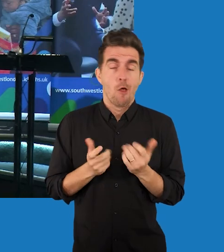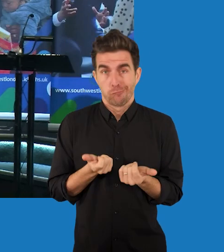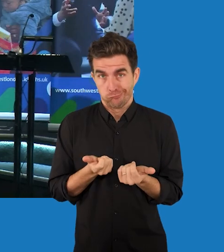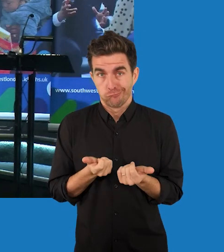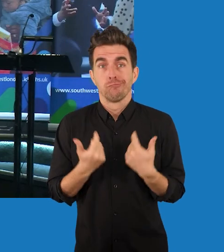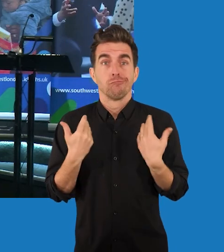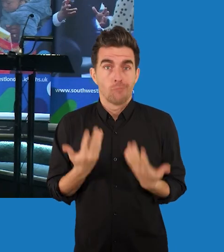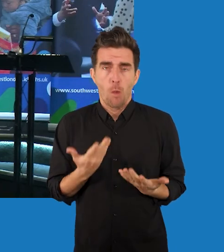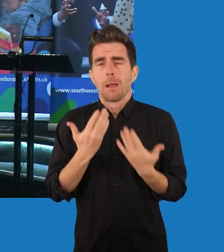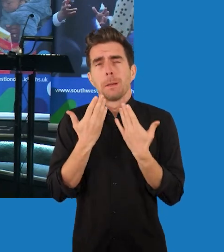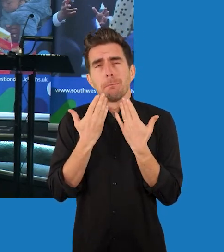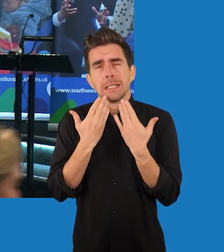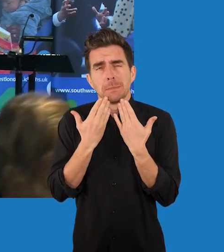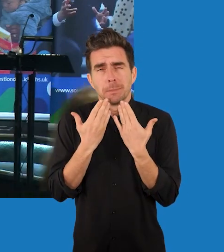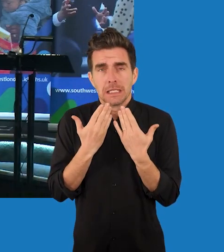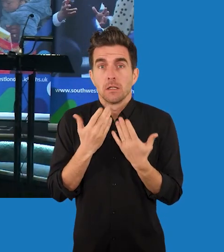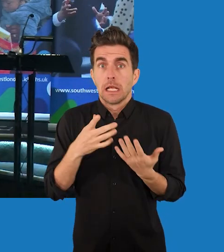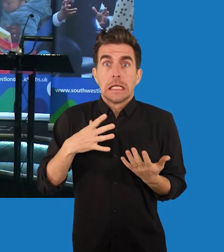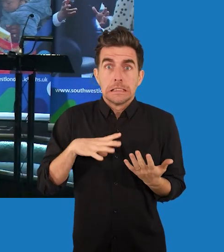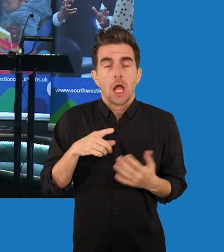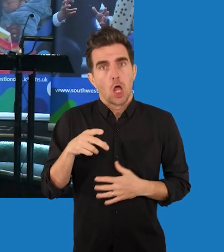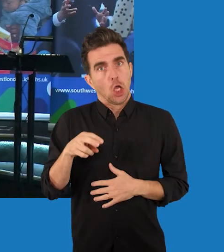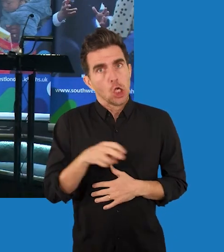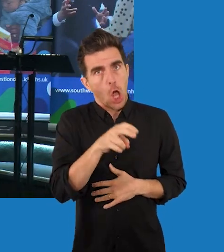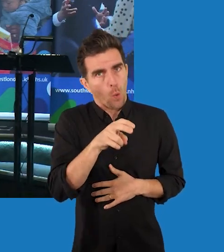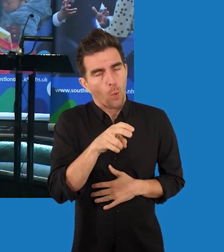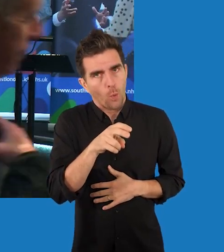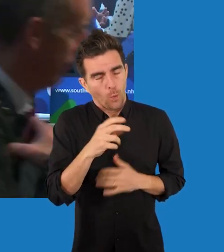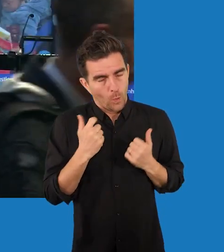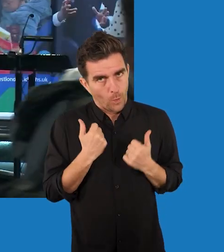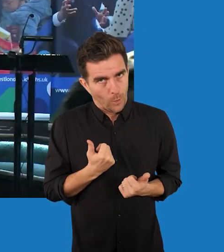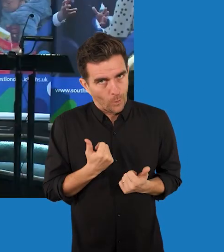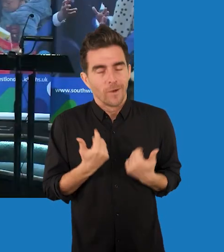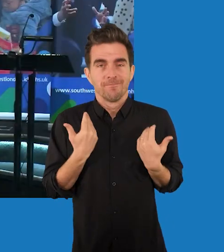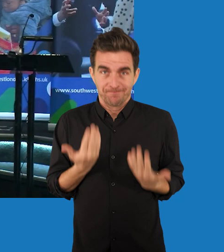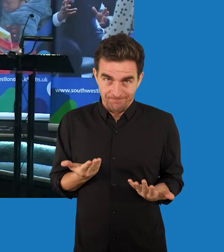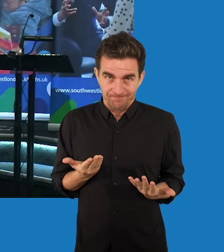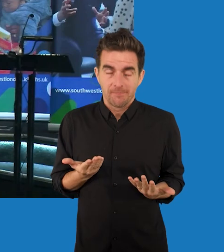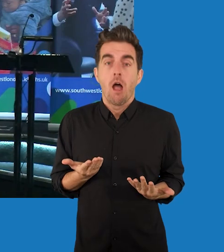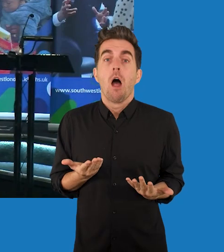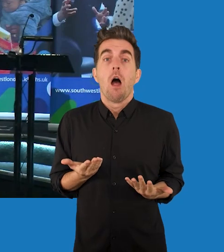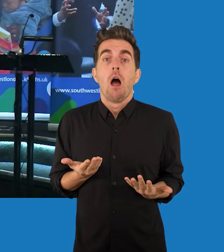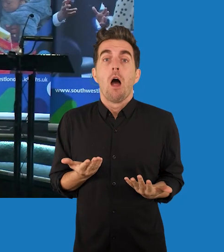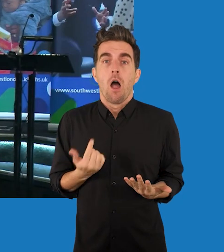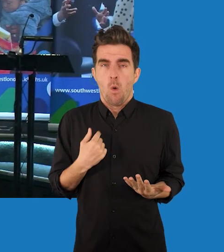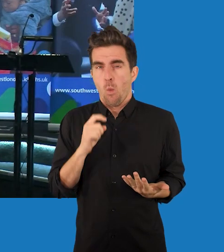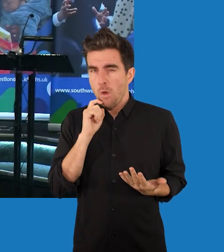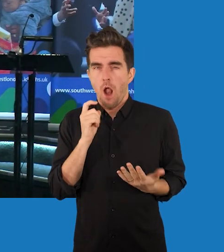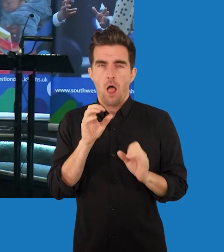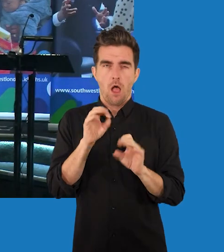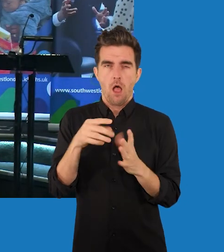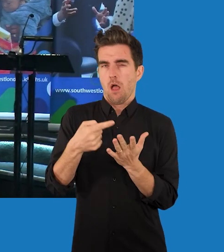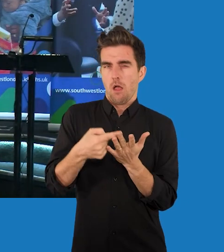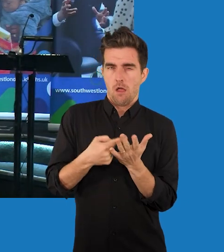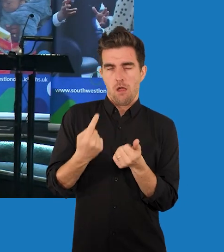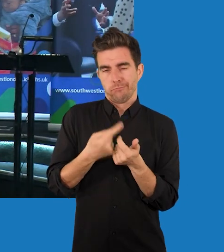signposted, so please feel free to use those should you need them. I'm going to do some housekeeping now,